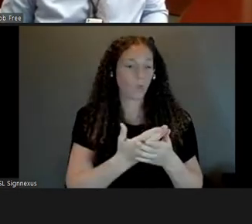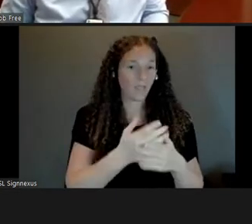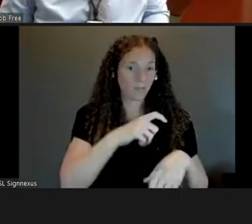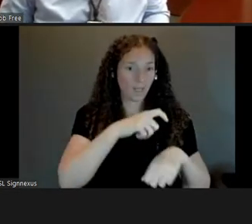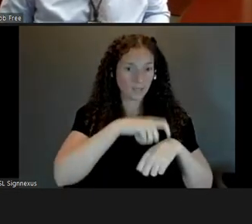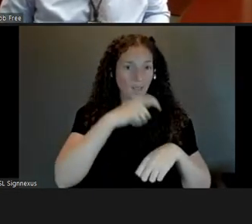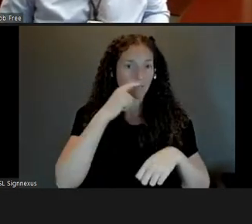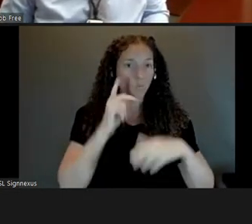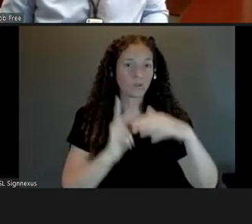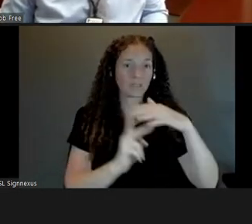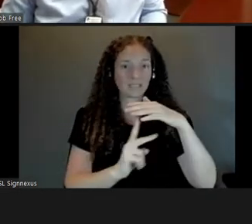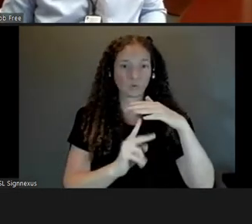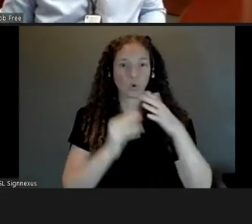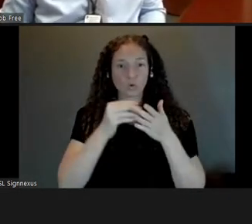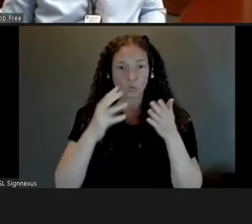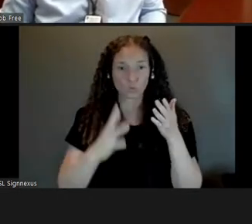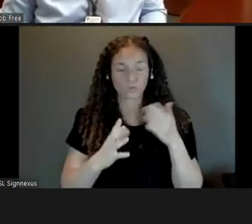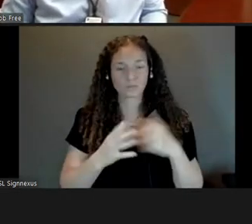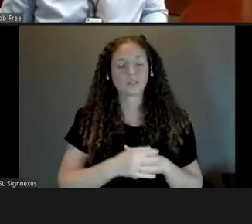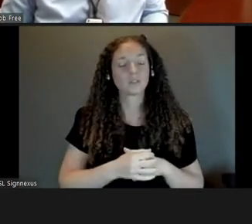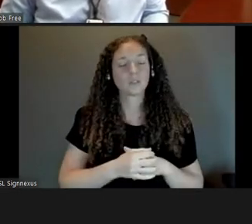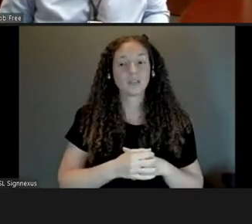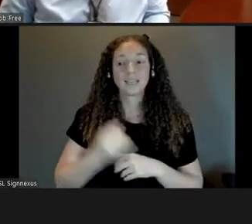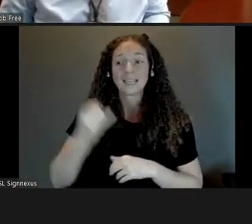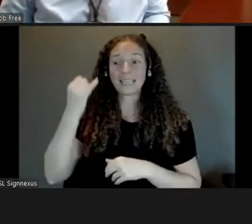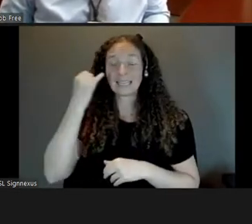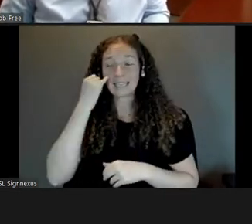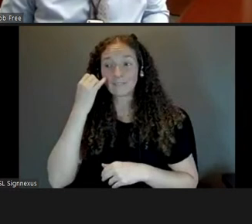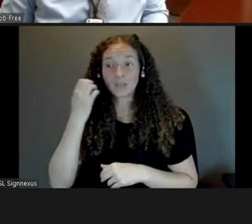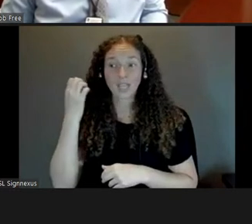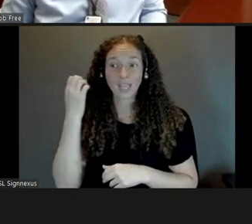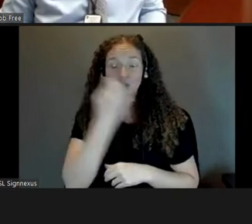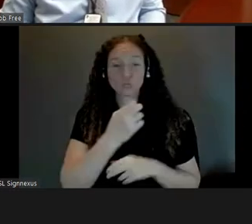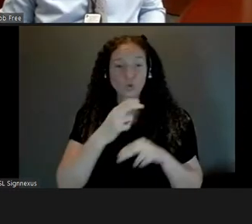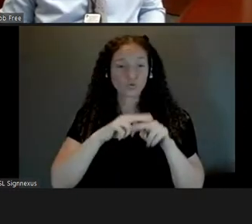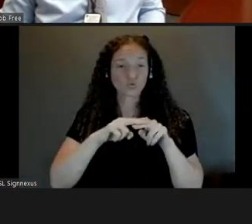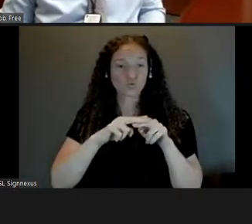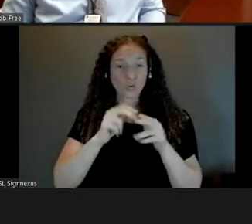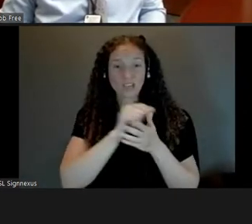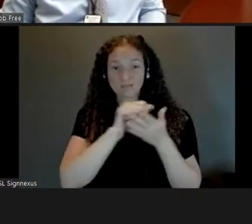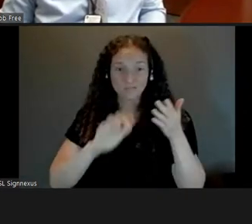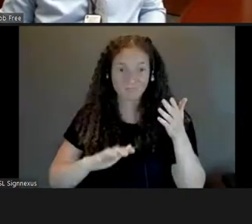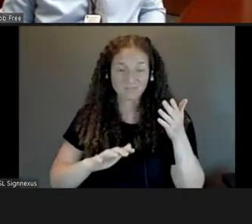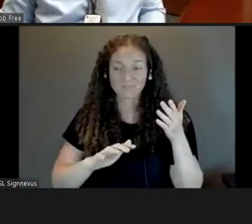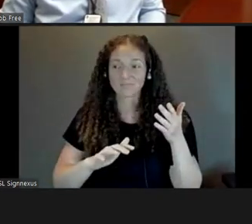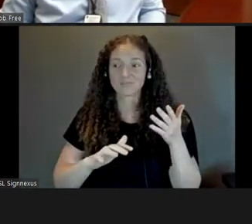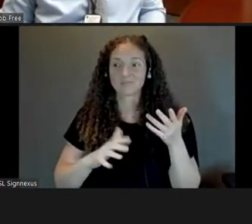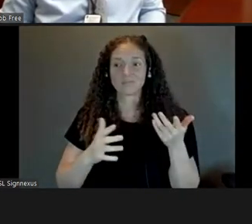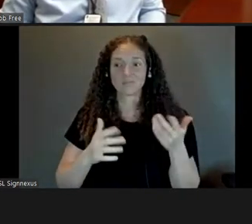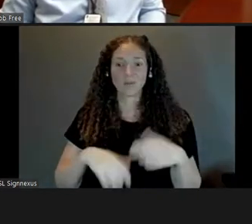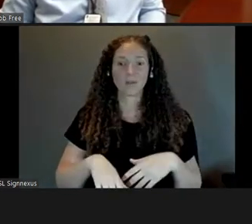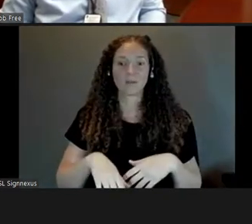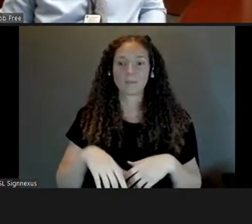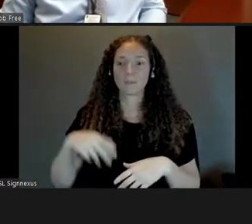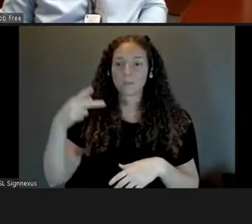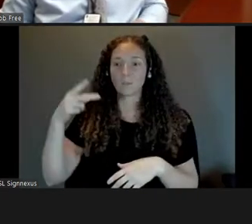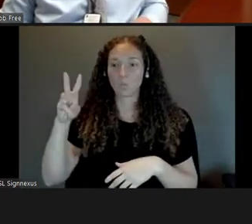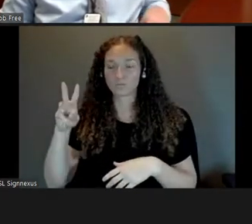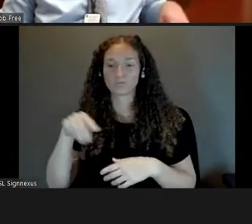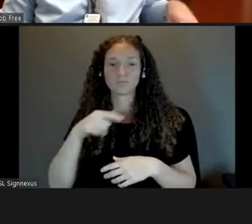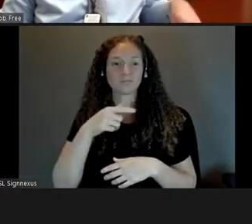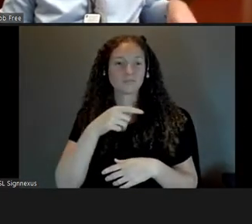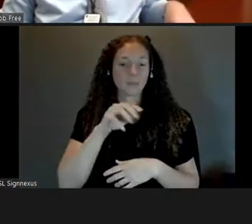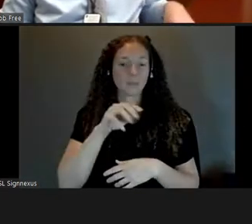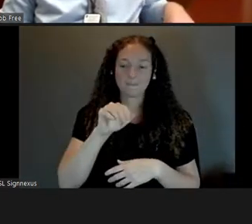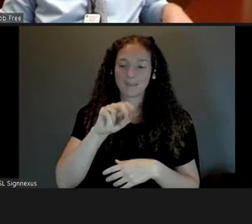If express trains are taken away from Port, Manhasset, and Great Neck, other civil servants